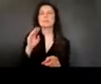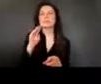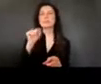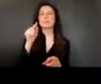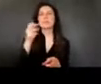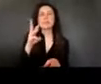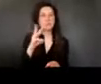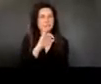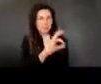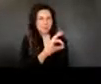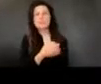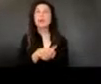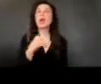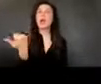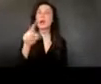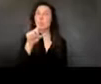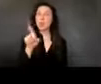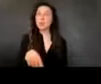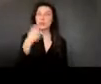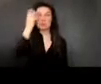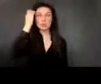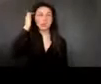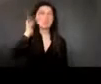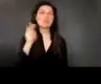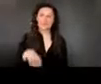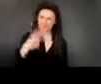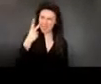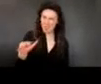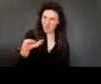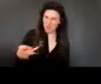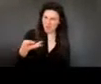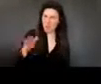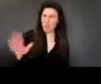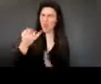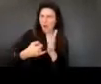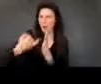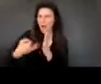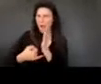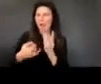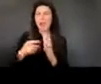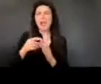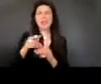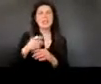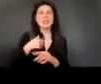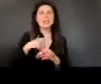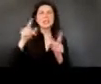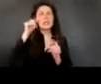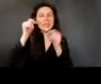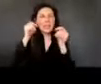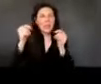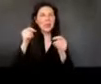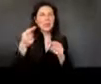question interlap we saw in all your pieces was the different types of theories you use. So you're all talking about